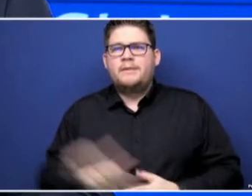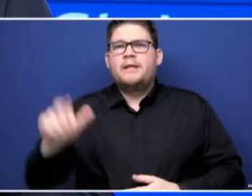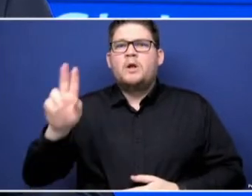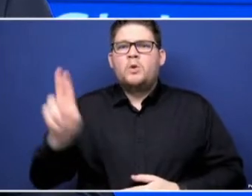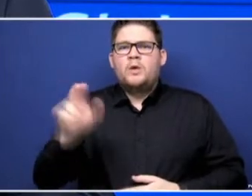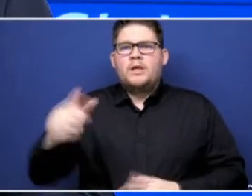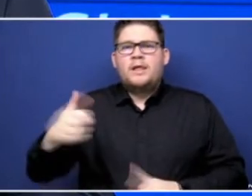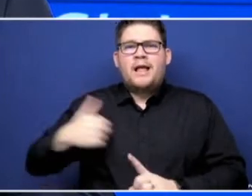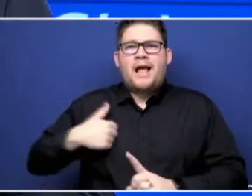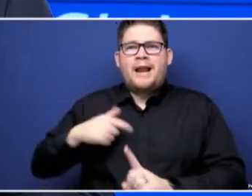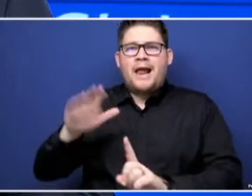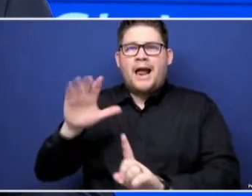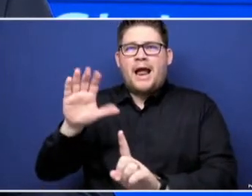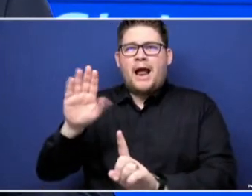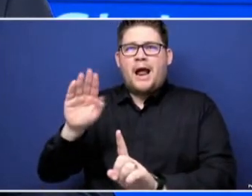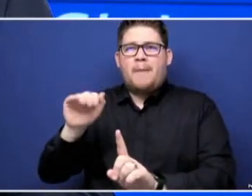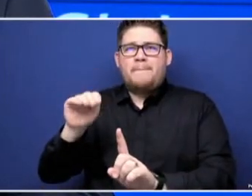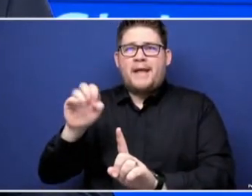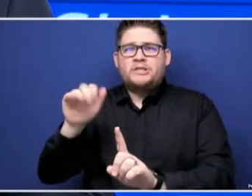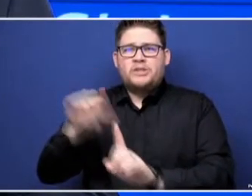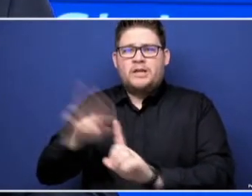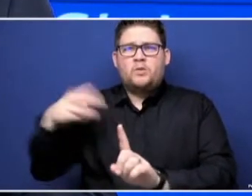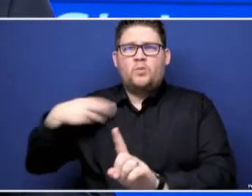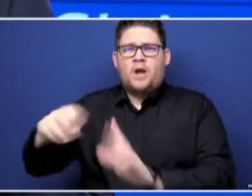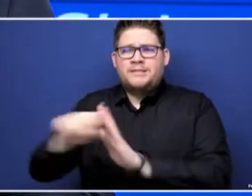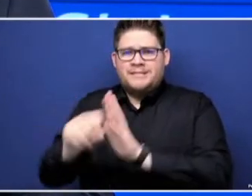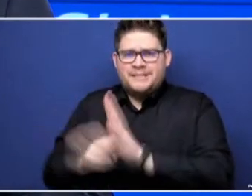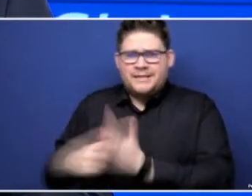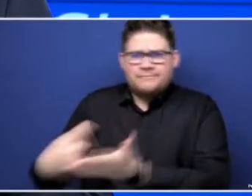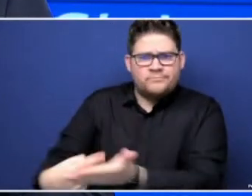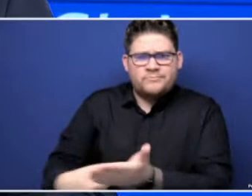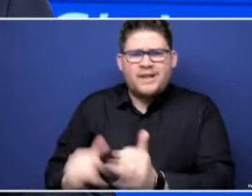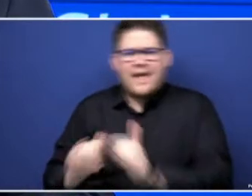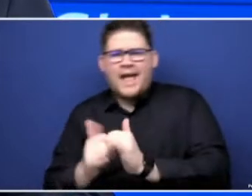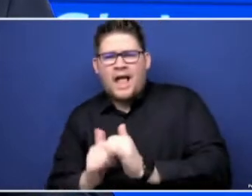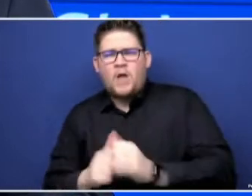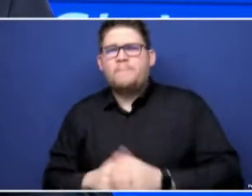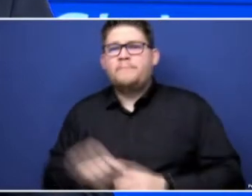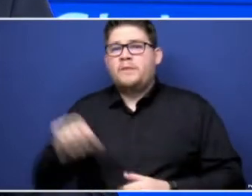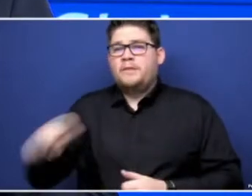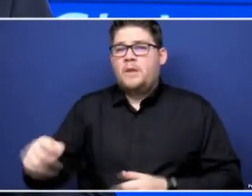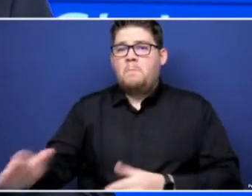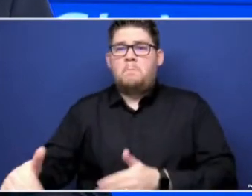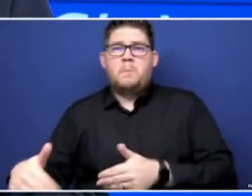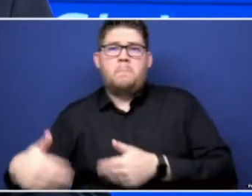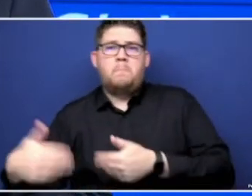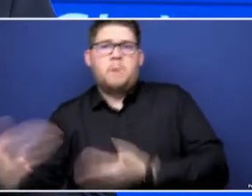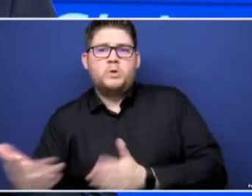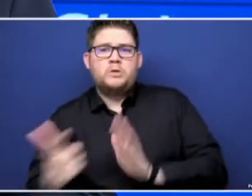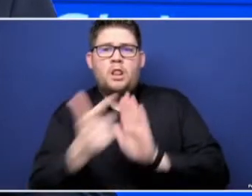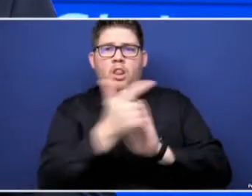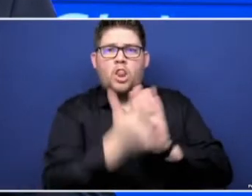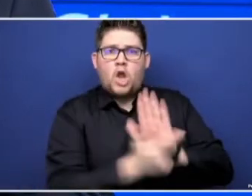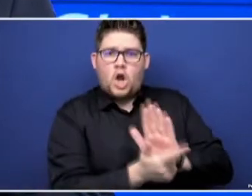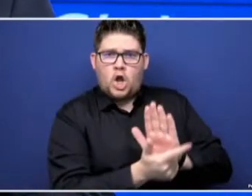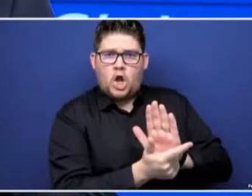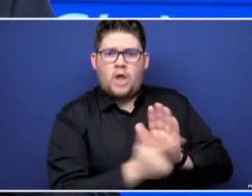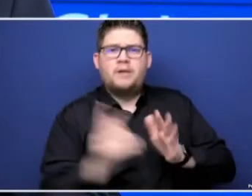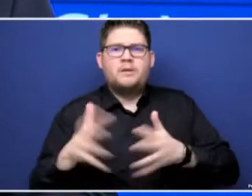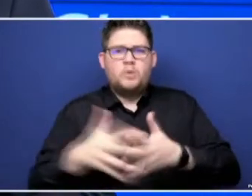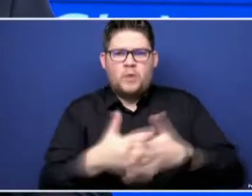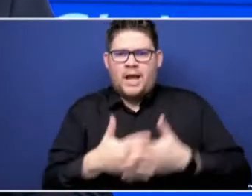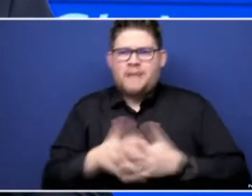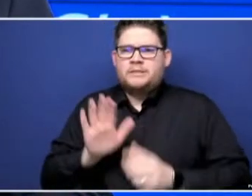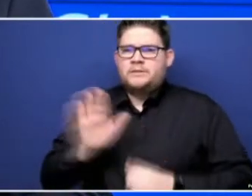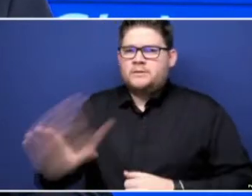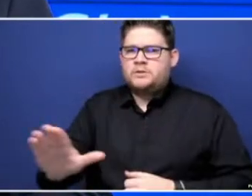to the Alaska Governor's Office to just reaffirm and reinforce that we have a number of issues in common.